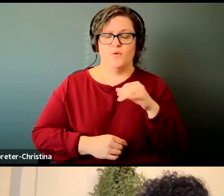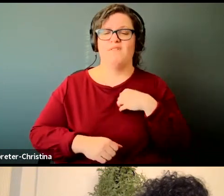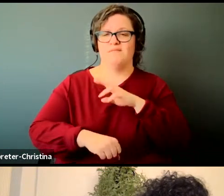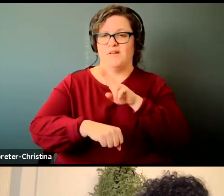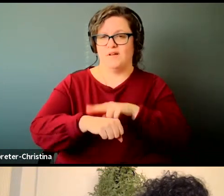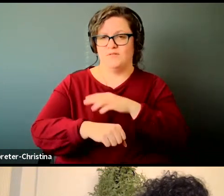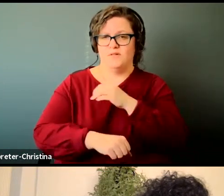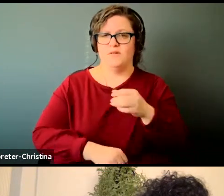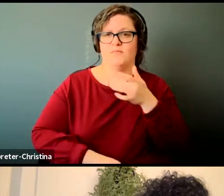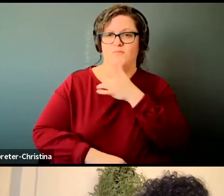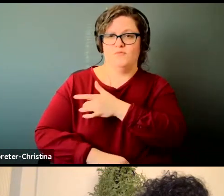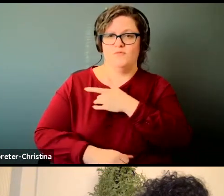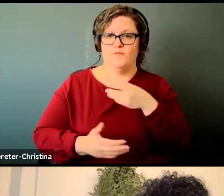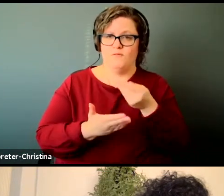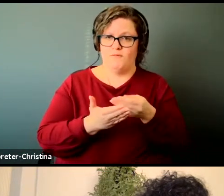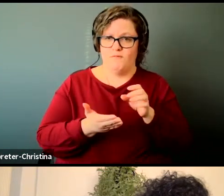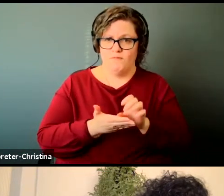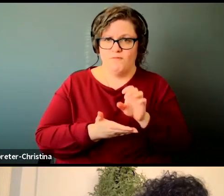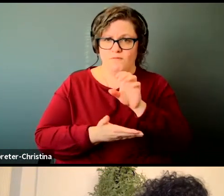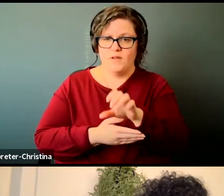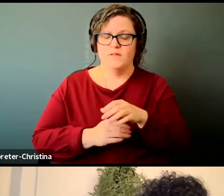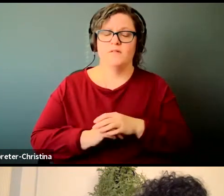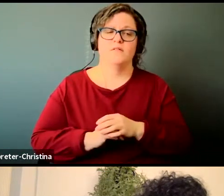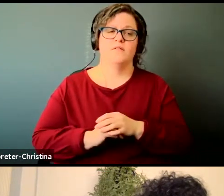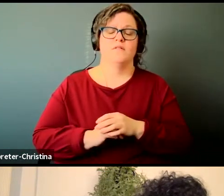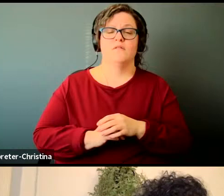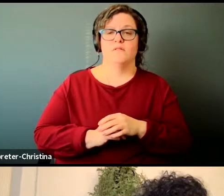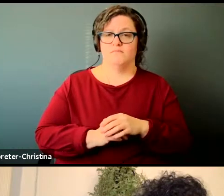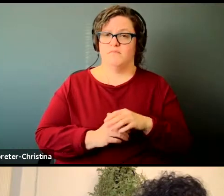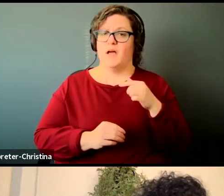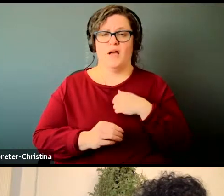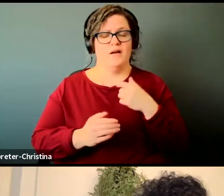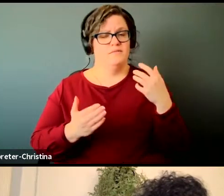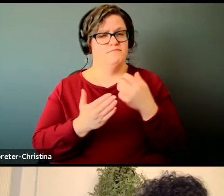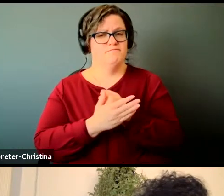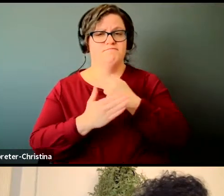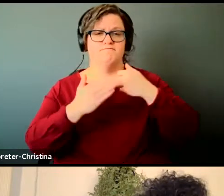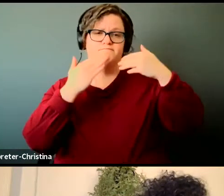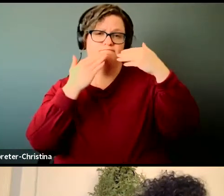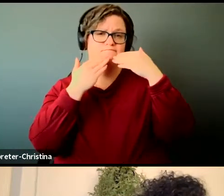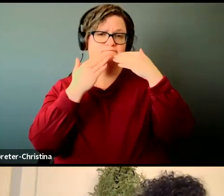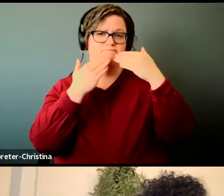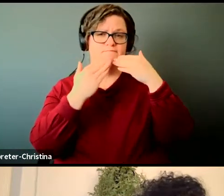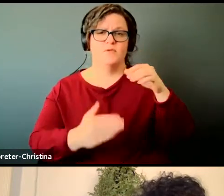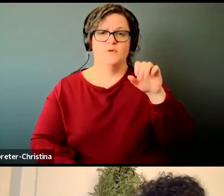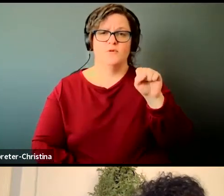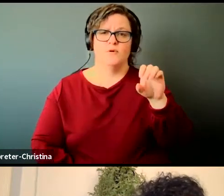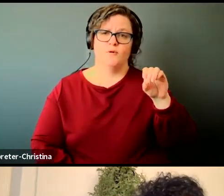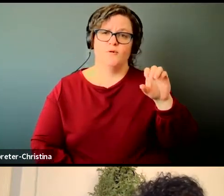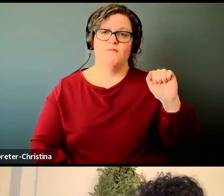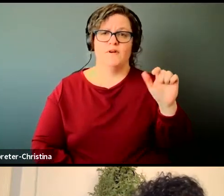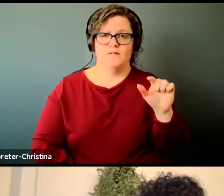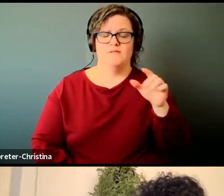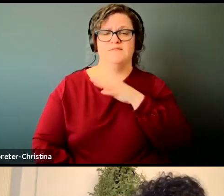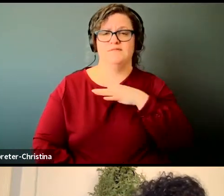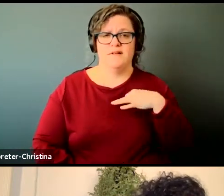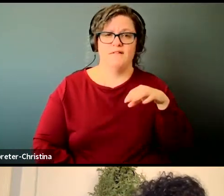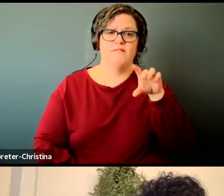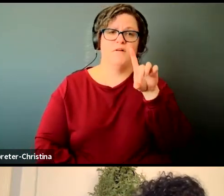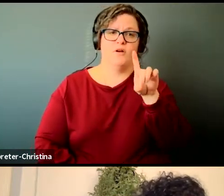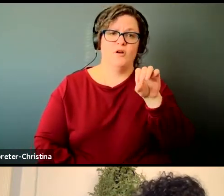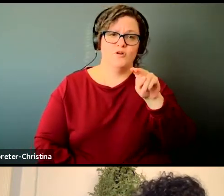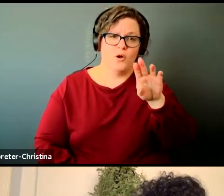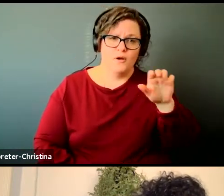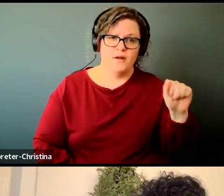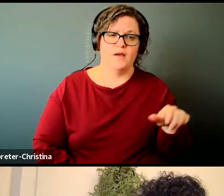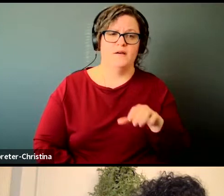funding agencies, and I am particularly thankful for the support of the School of Art Gallery staff, Donna Jones, C.W.